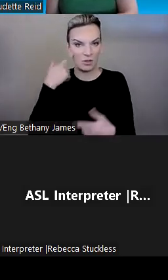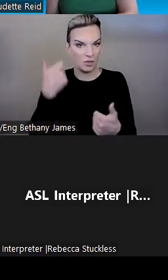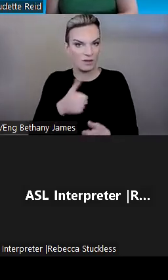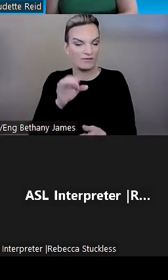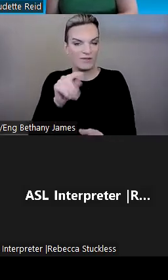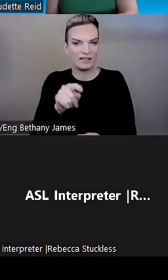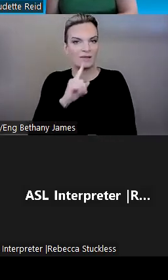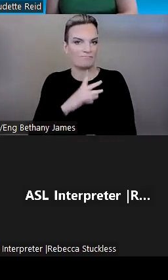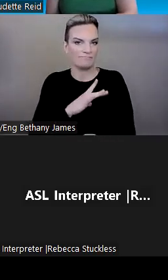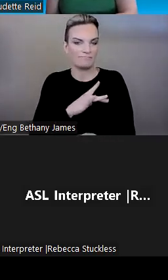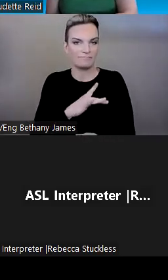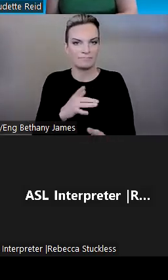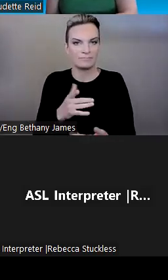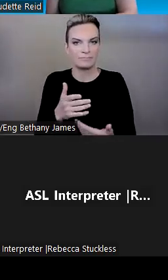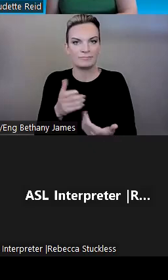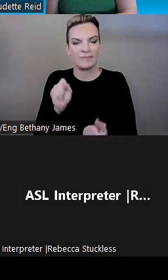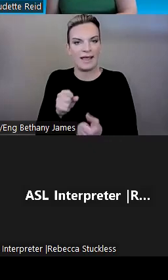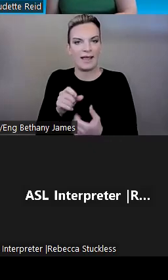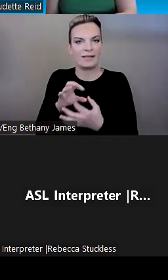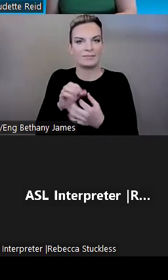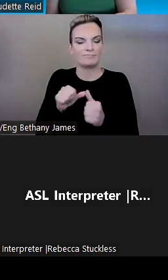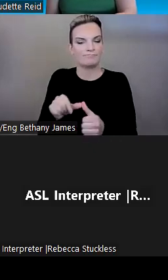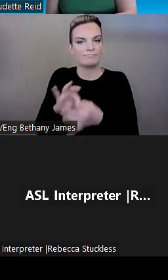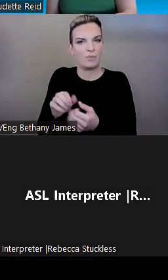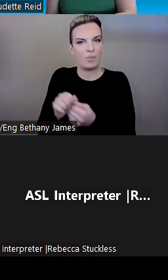way to be able to keep connected with them.